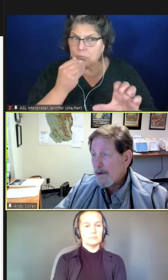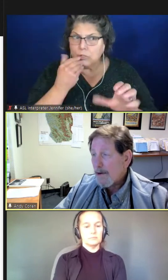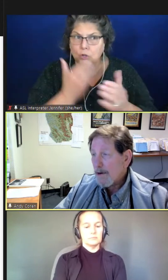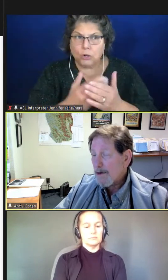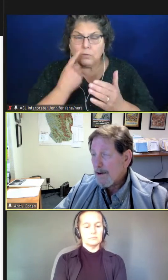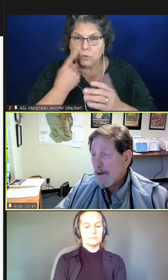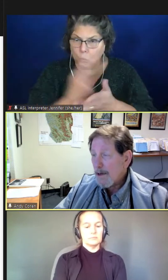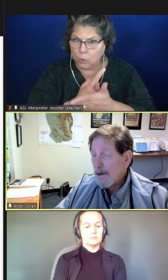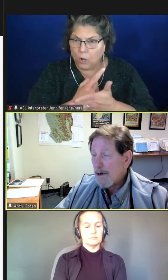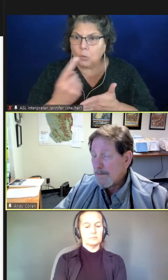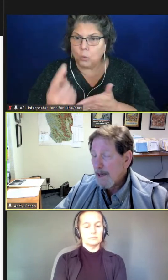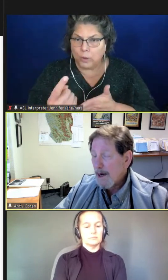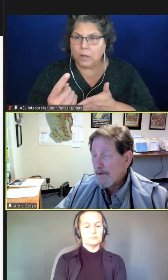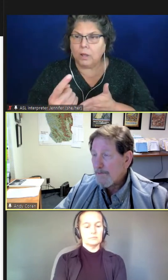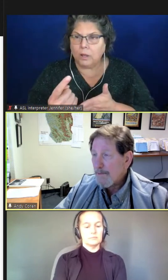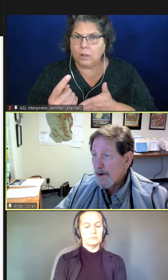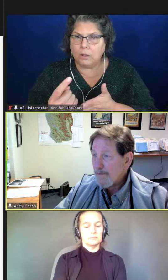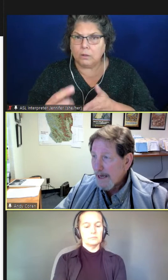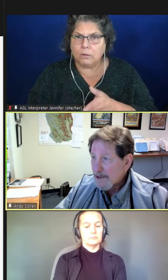and our